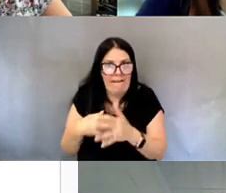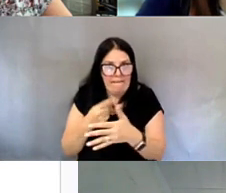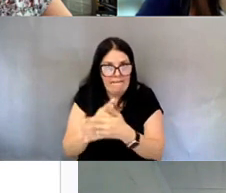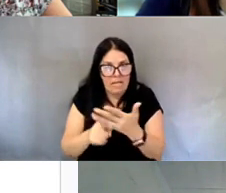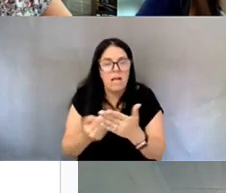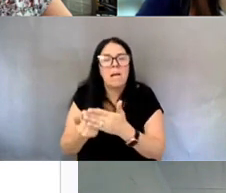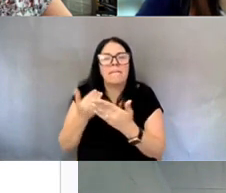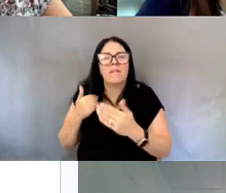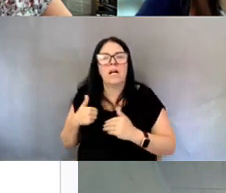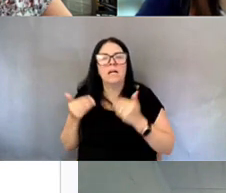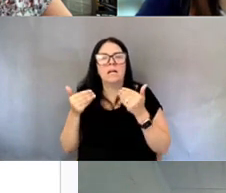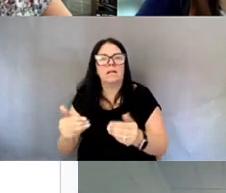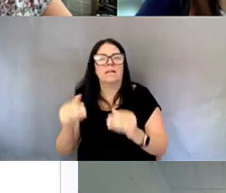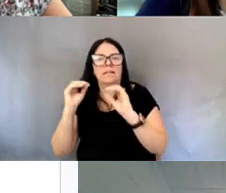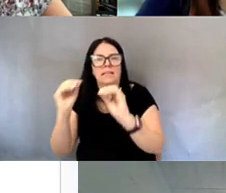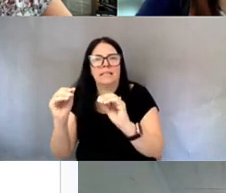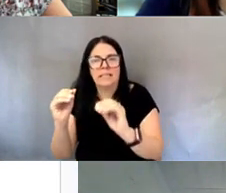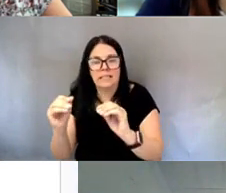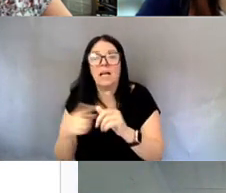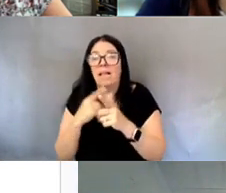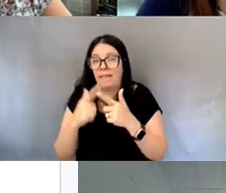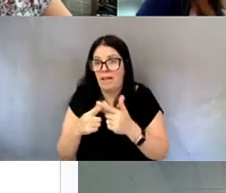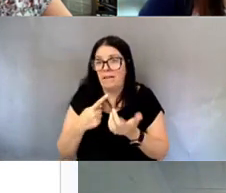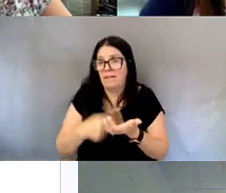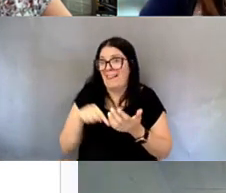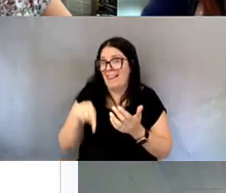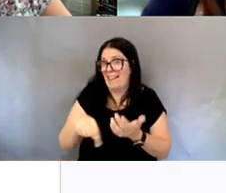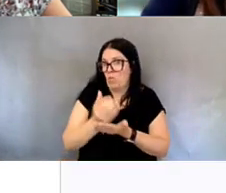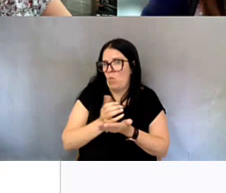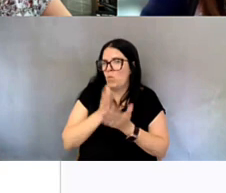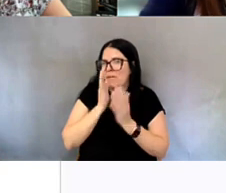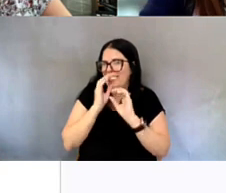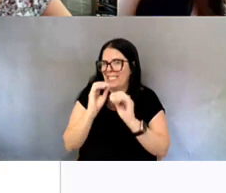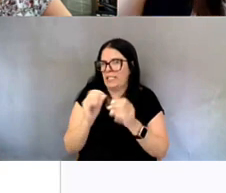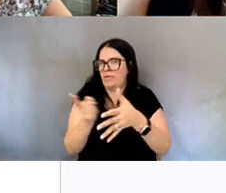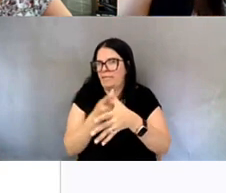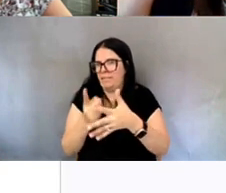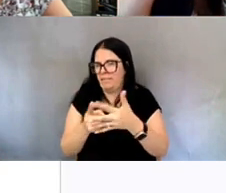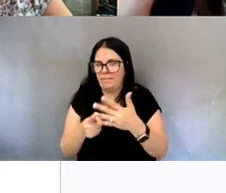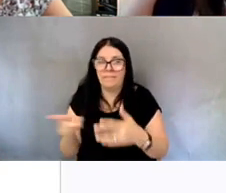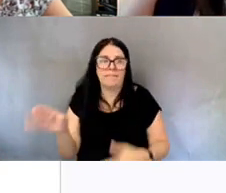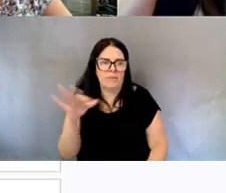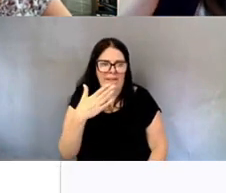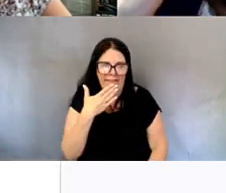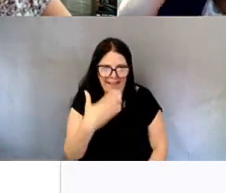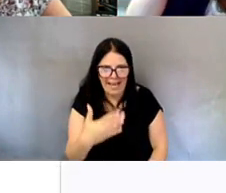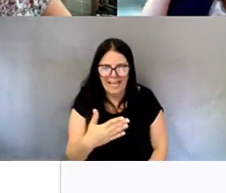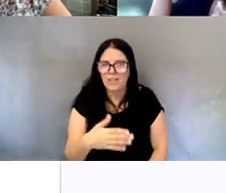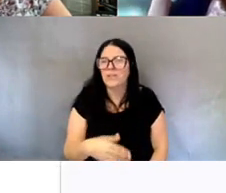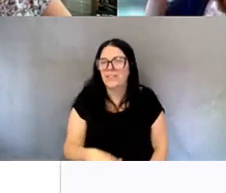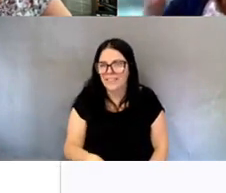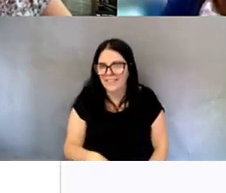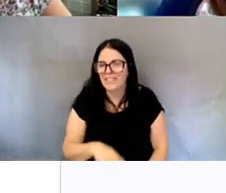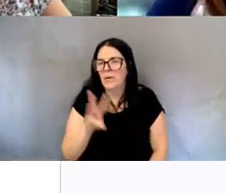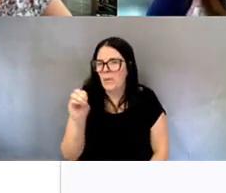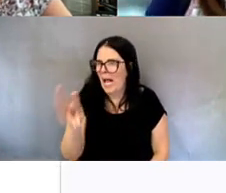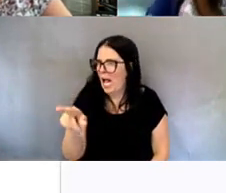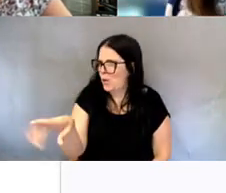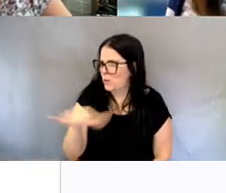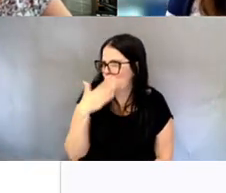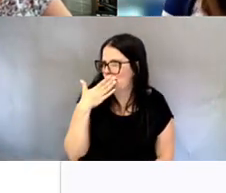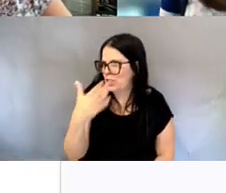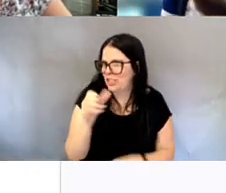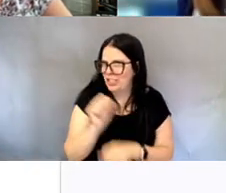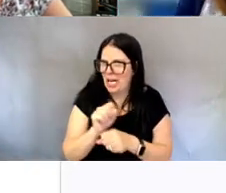what's going to be covered specifically within this course. Thank That's you. a lot. Huh. Wow. Wow. You guys A are